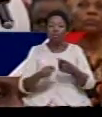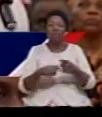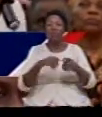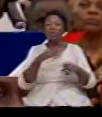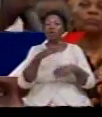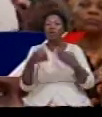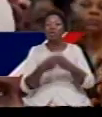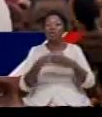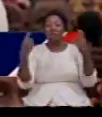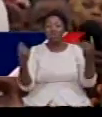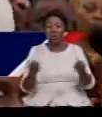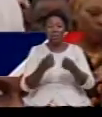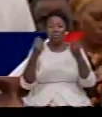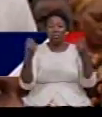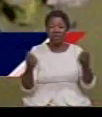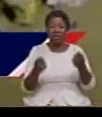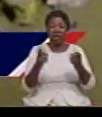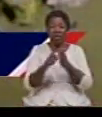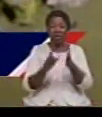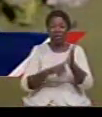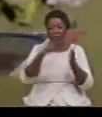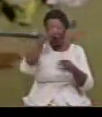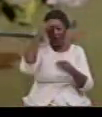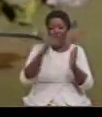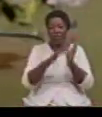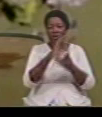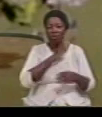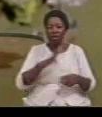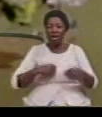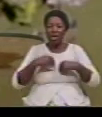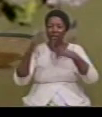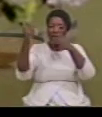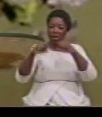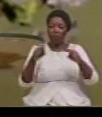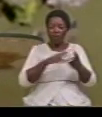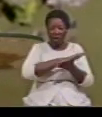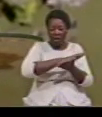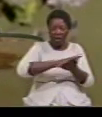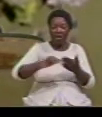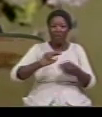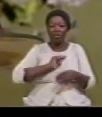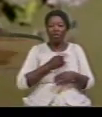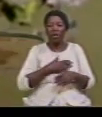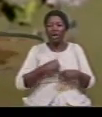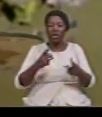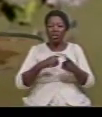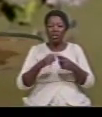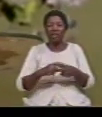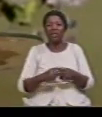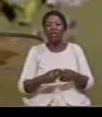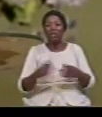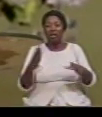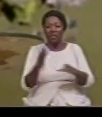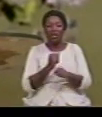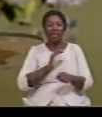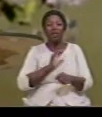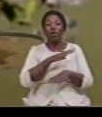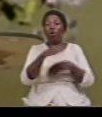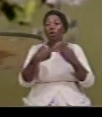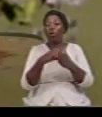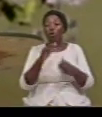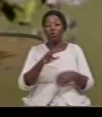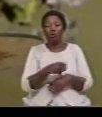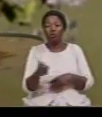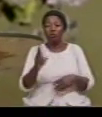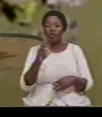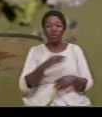free. Thank you. We need to remember that under the New Testament dispensation, we are no longer subject to ceremonial law. Jesus has